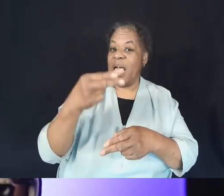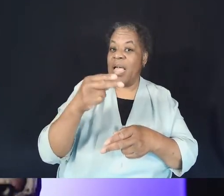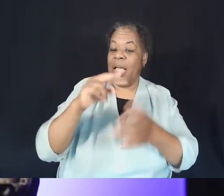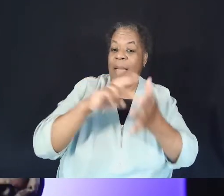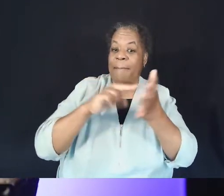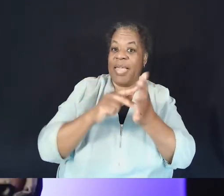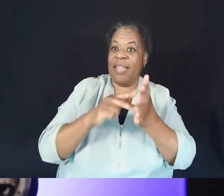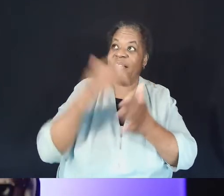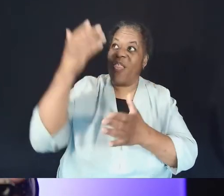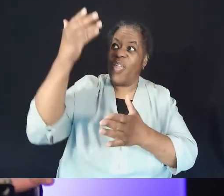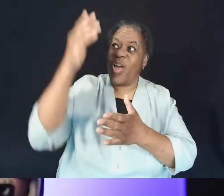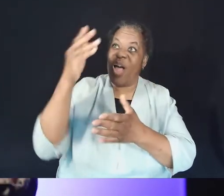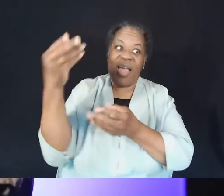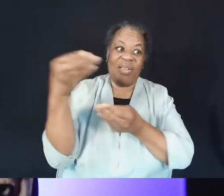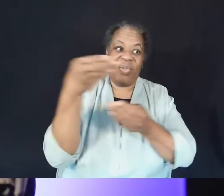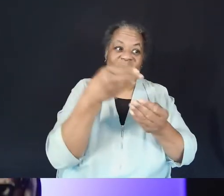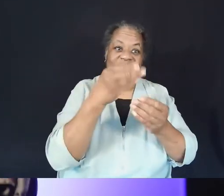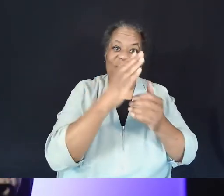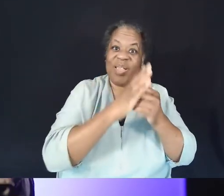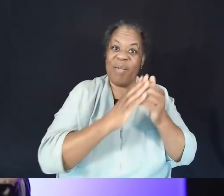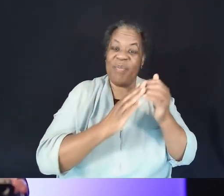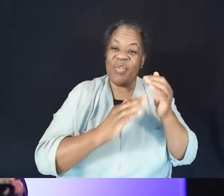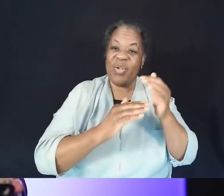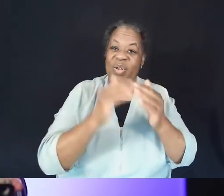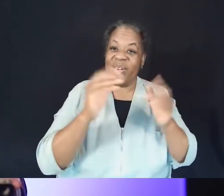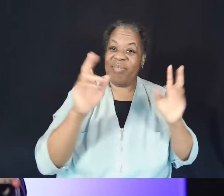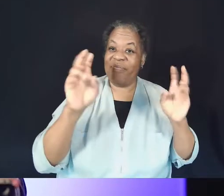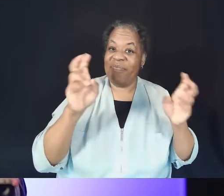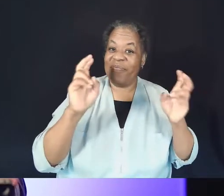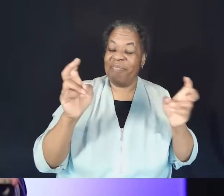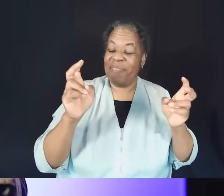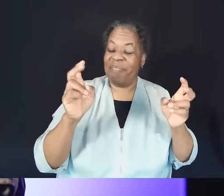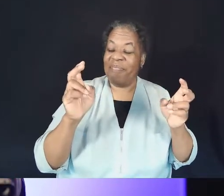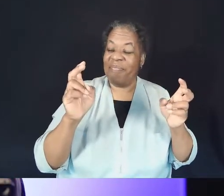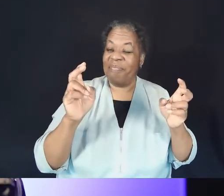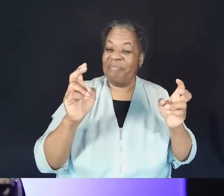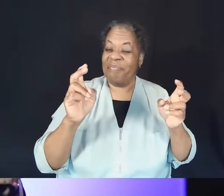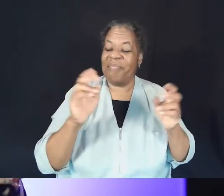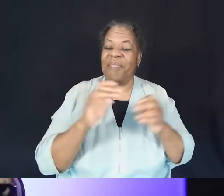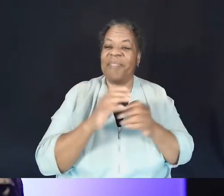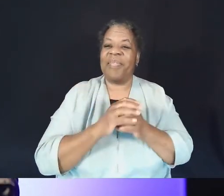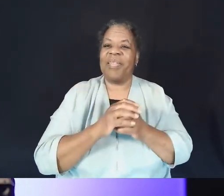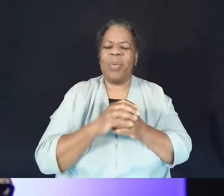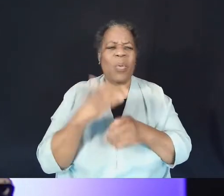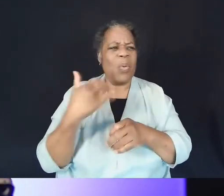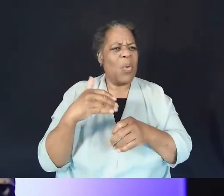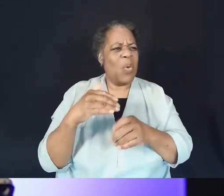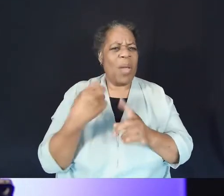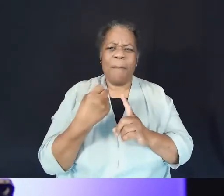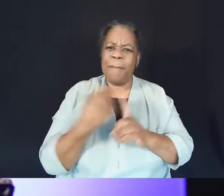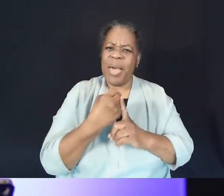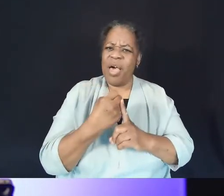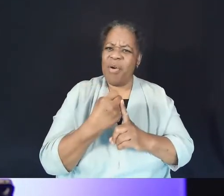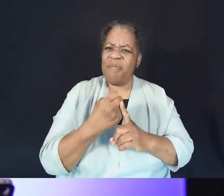says, God who comforts, what do you want? What a powerful spiritual moment that must have